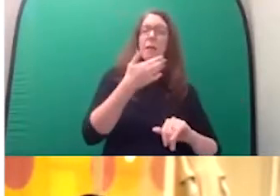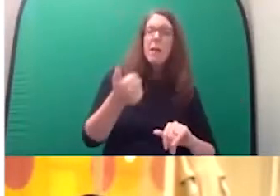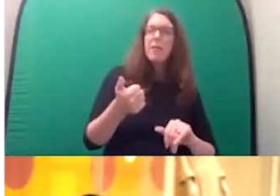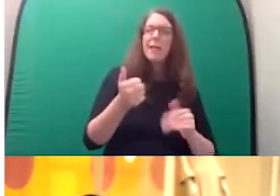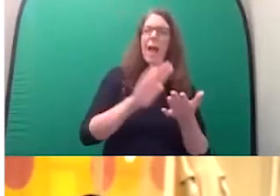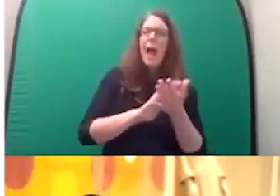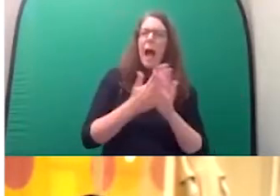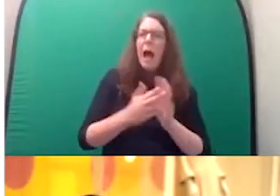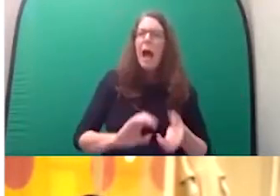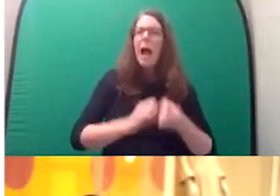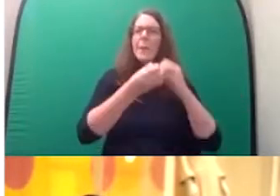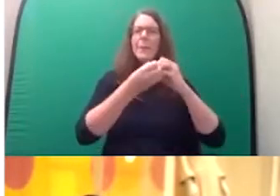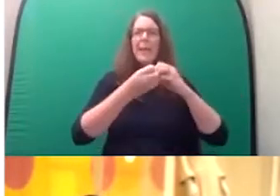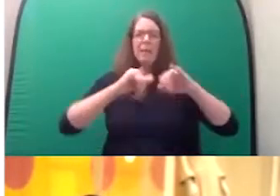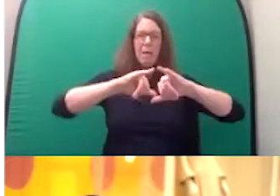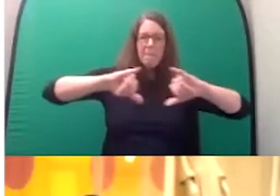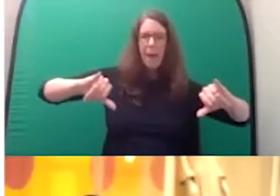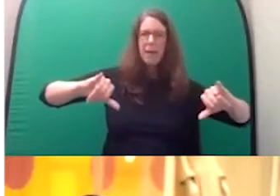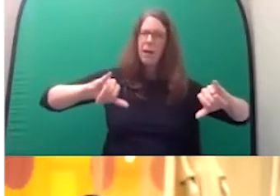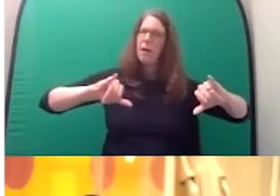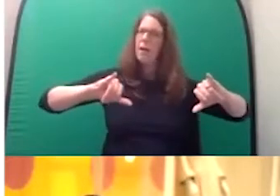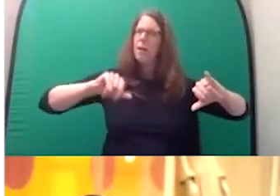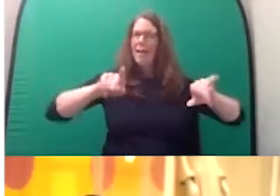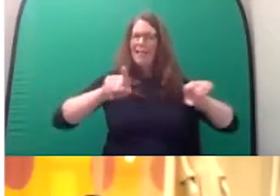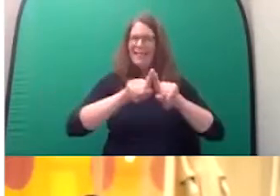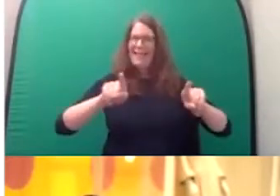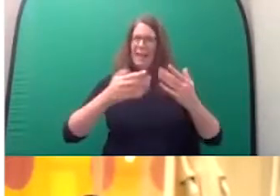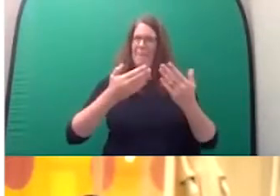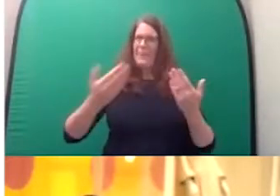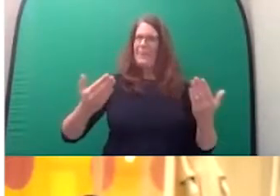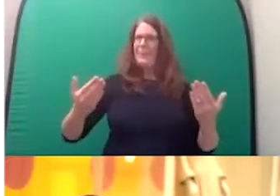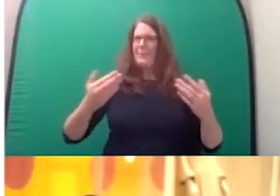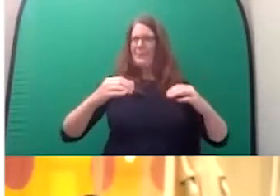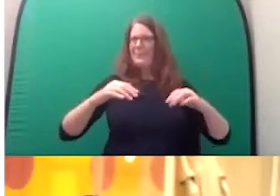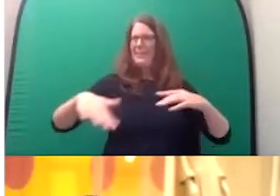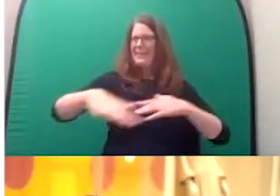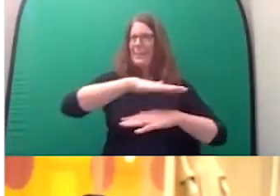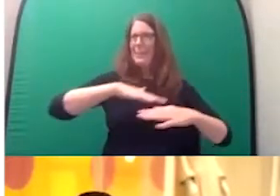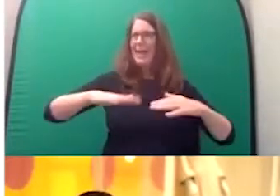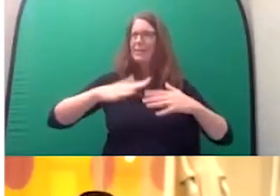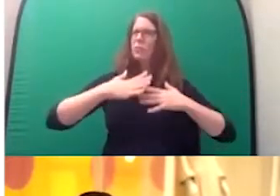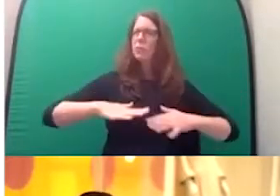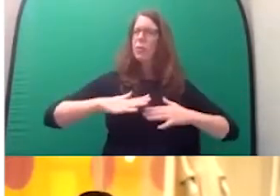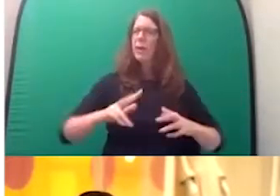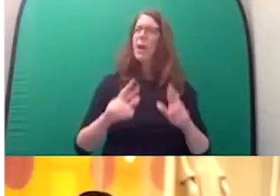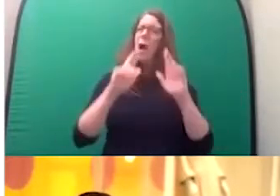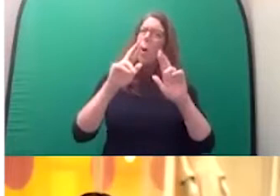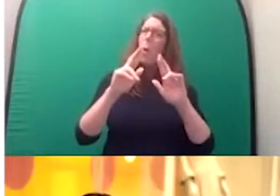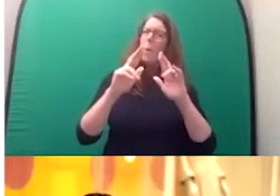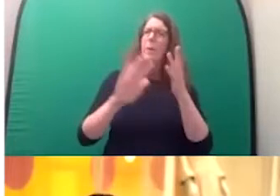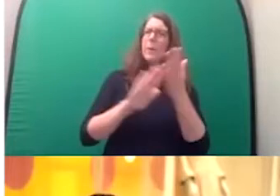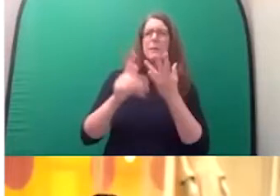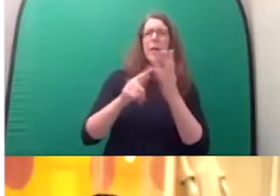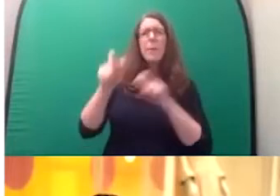of clothing and beautiful objects was just, I think it should be, hopefully it's inspiring and makes people think